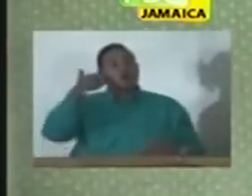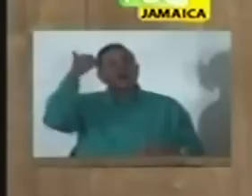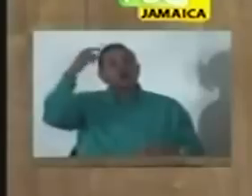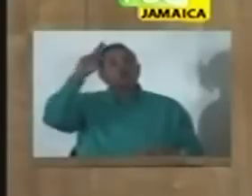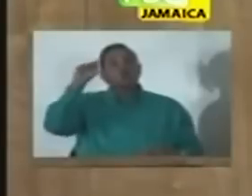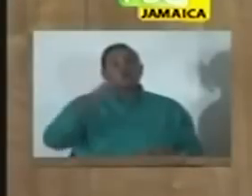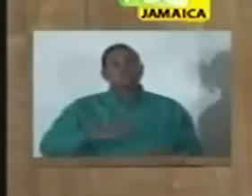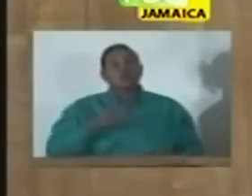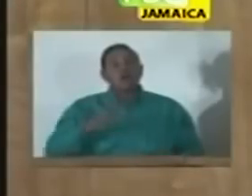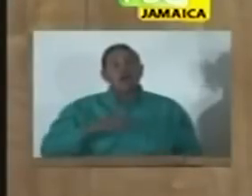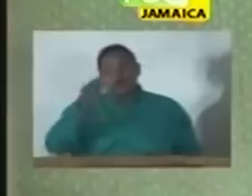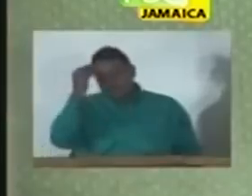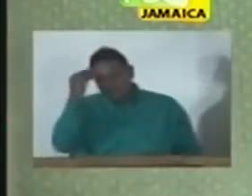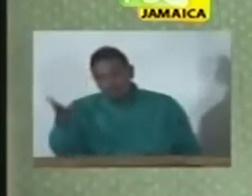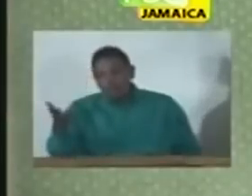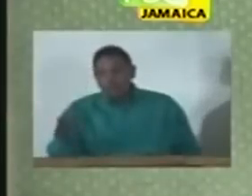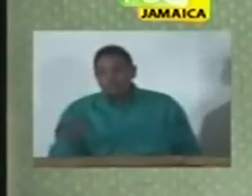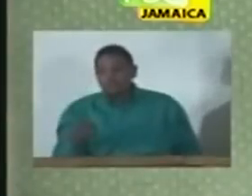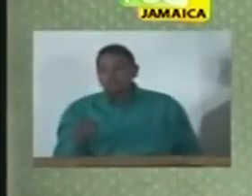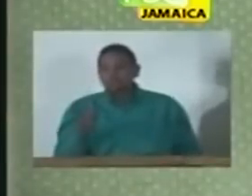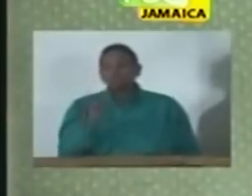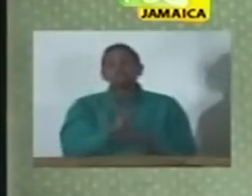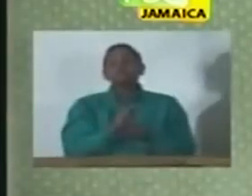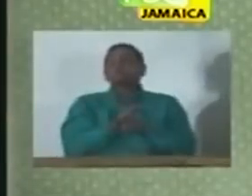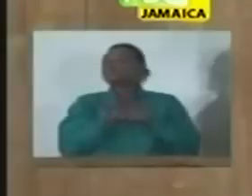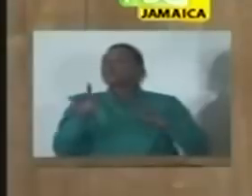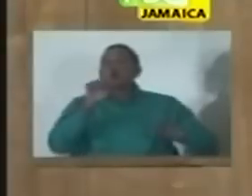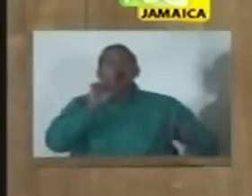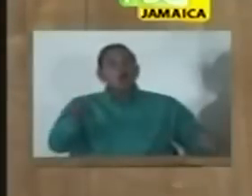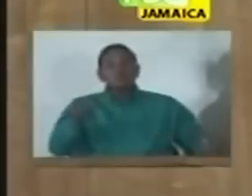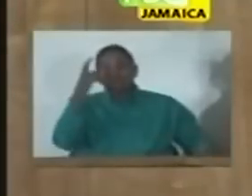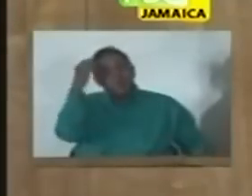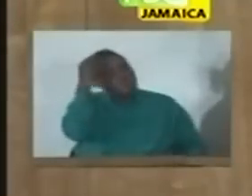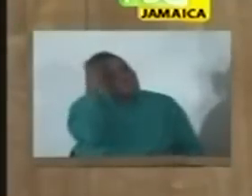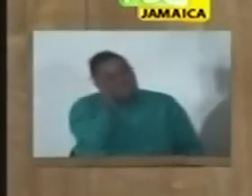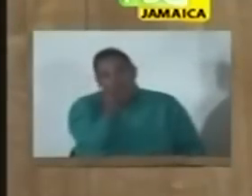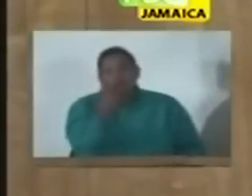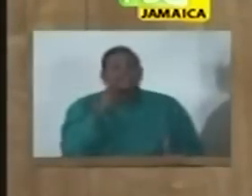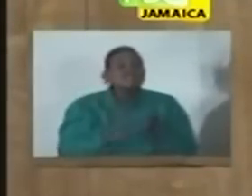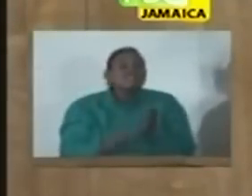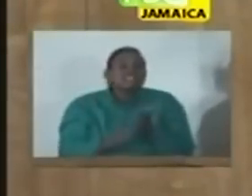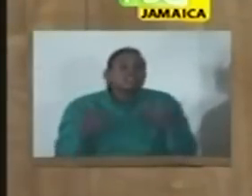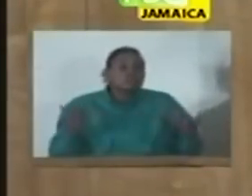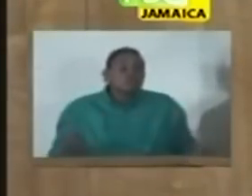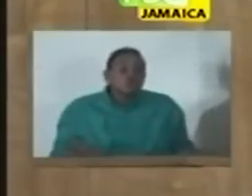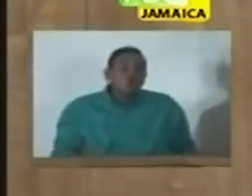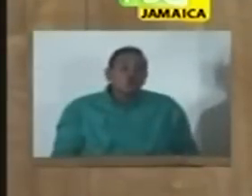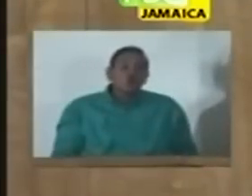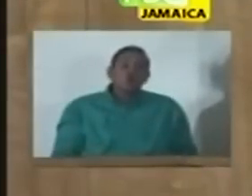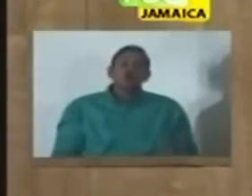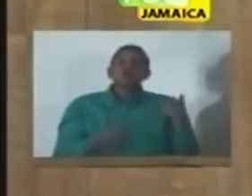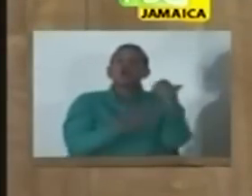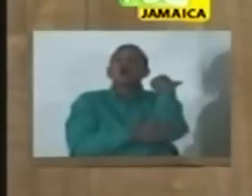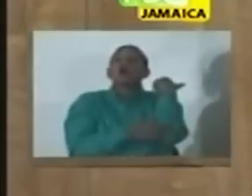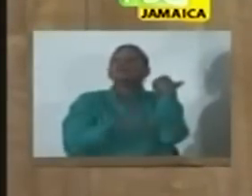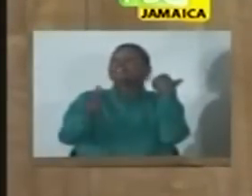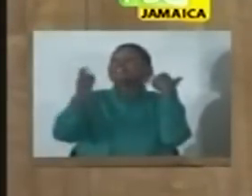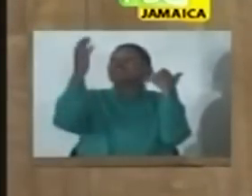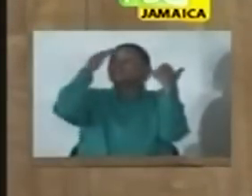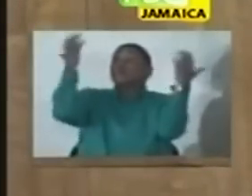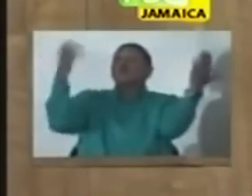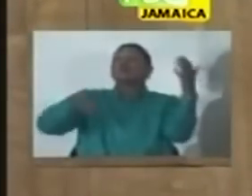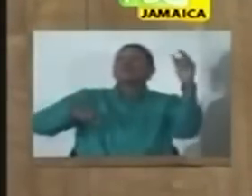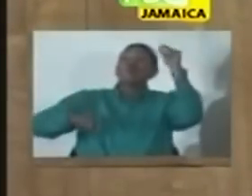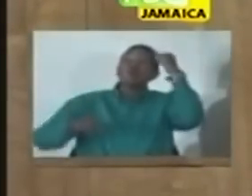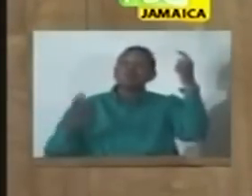directing the minister not to answer it because she answered it already. The U.S. officials, because the country needs to know what has this government